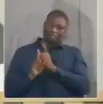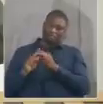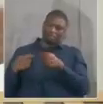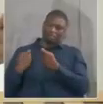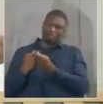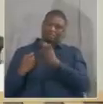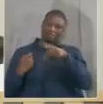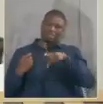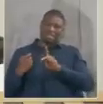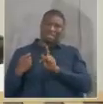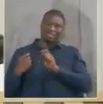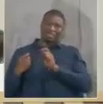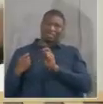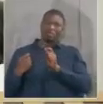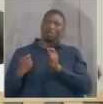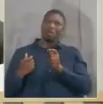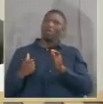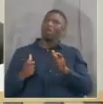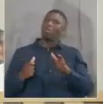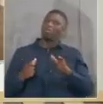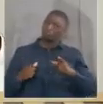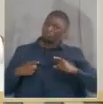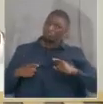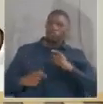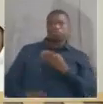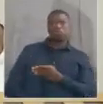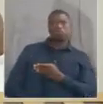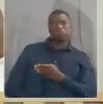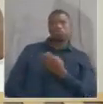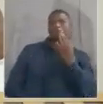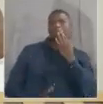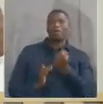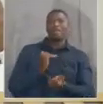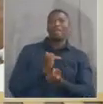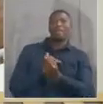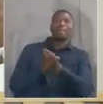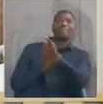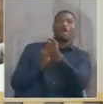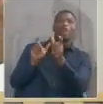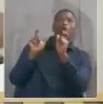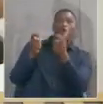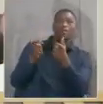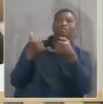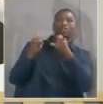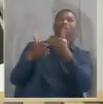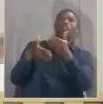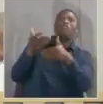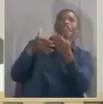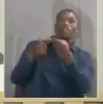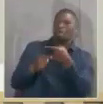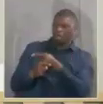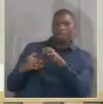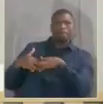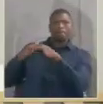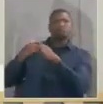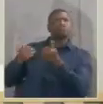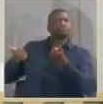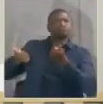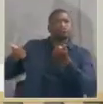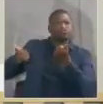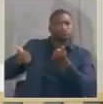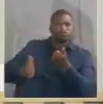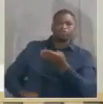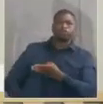was already in place when then the commission was still continuing. There